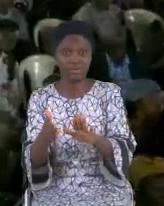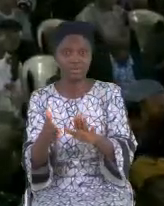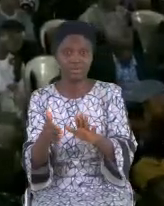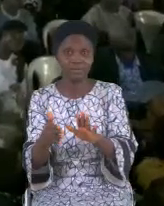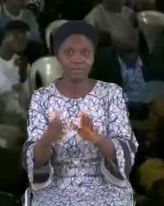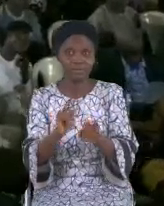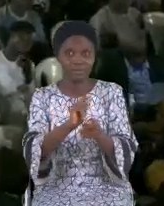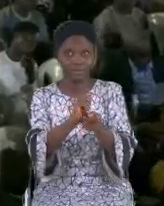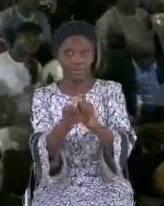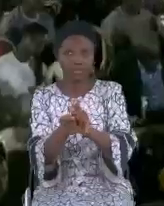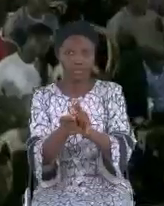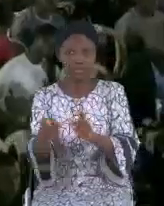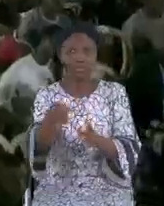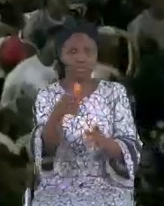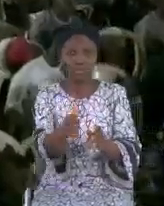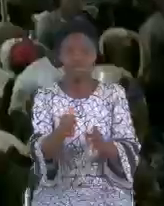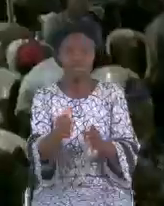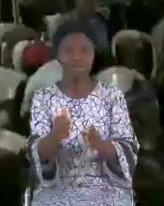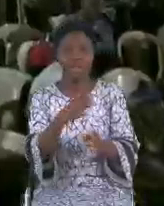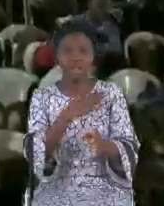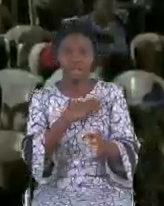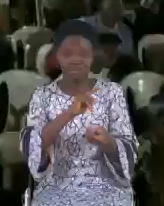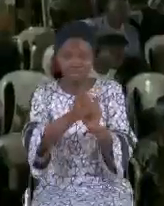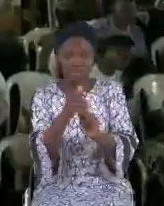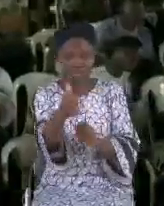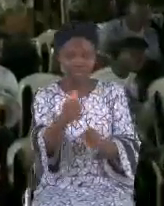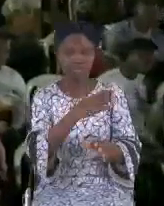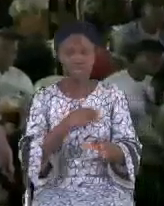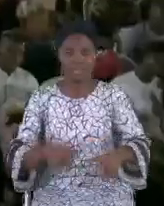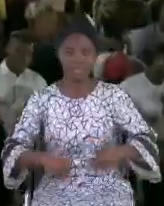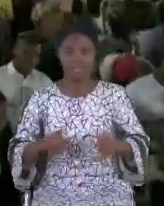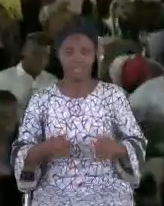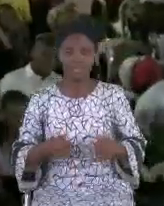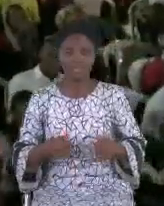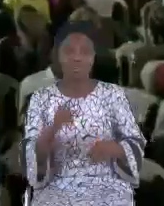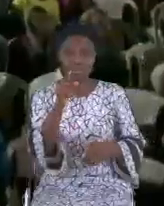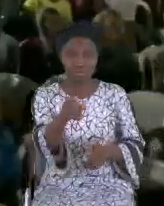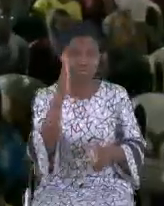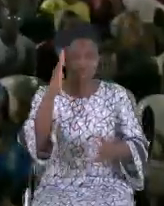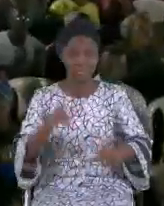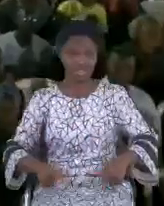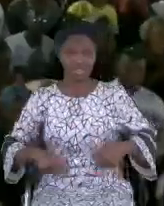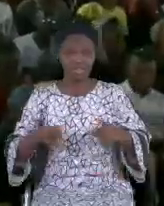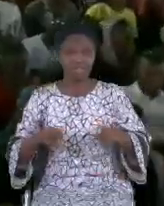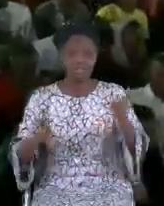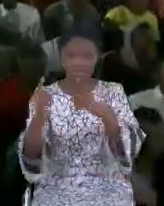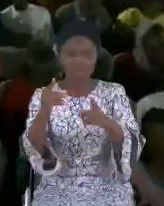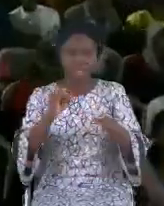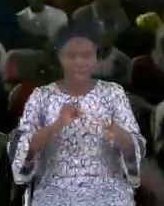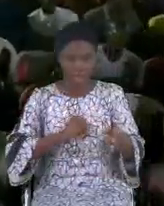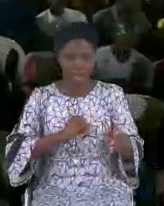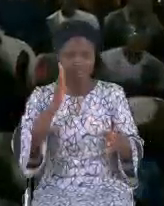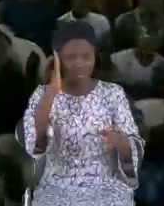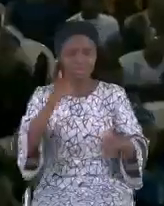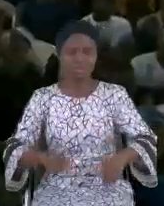and live. You will live. I will live. As you turn tonight,